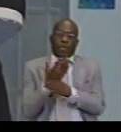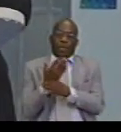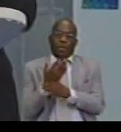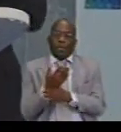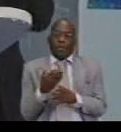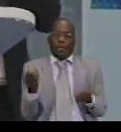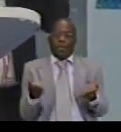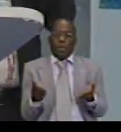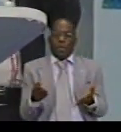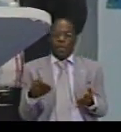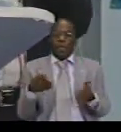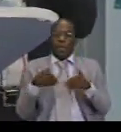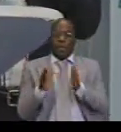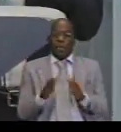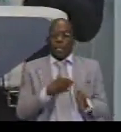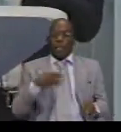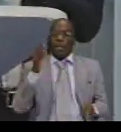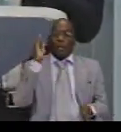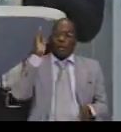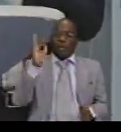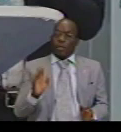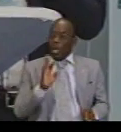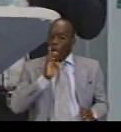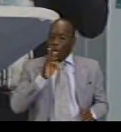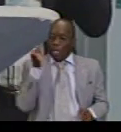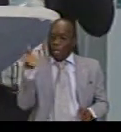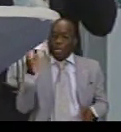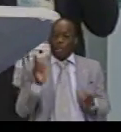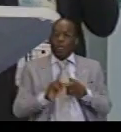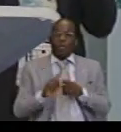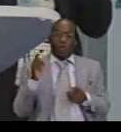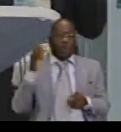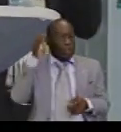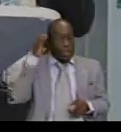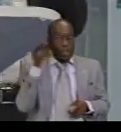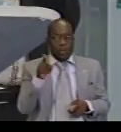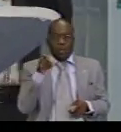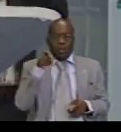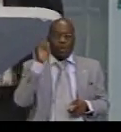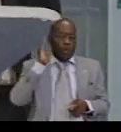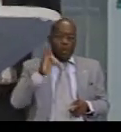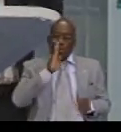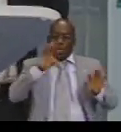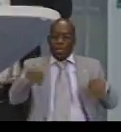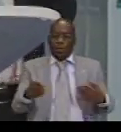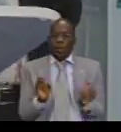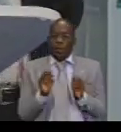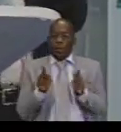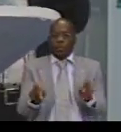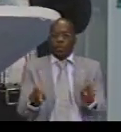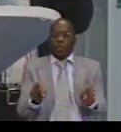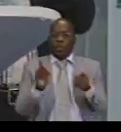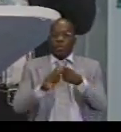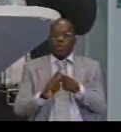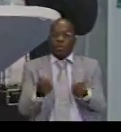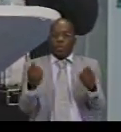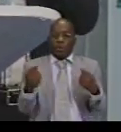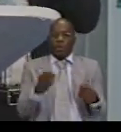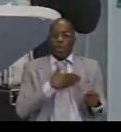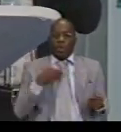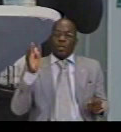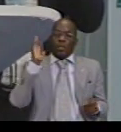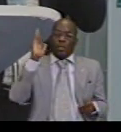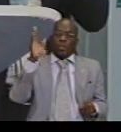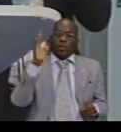Leaders and pastors are there to listen to you. And you will be given the opportunity to come and testify.